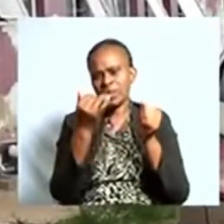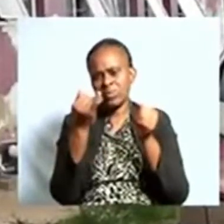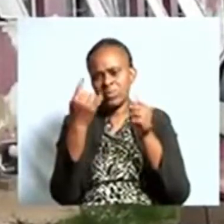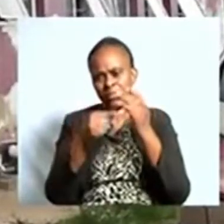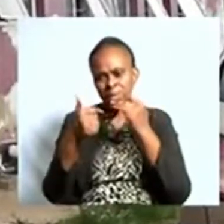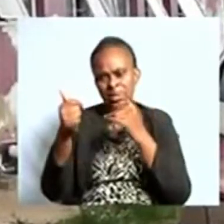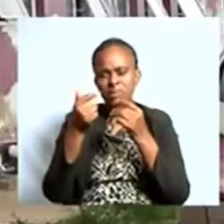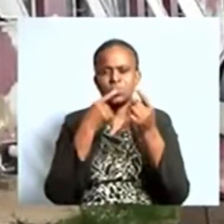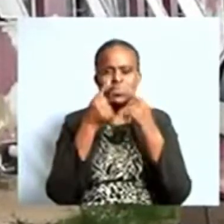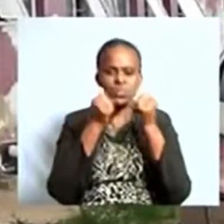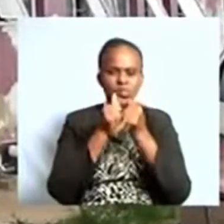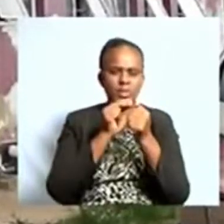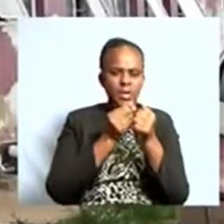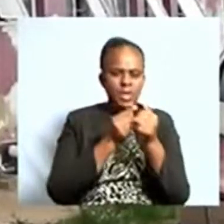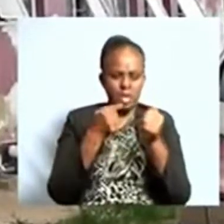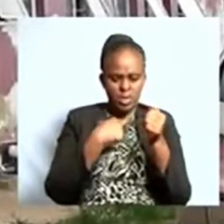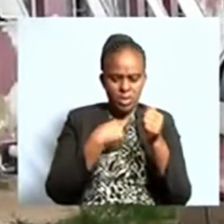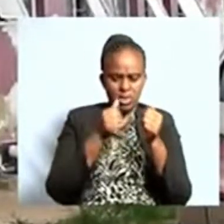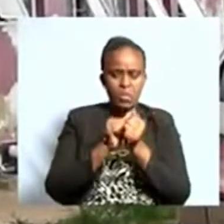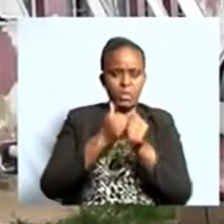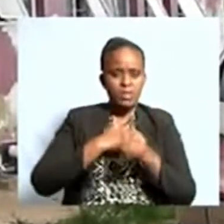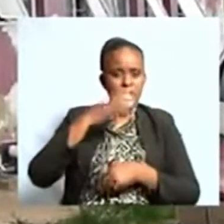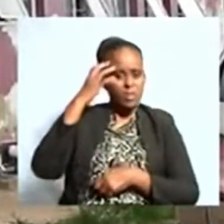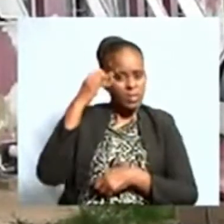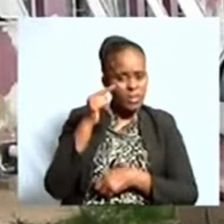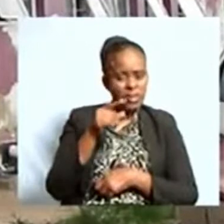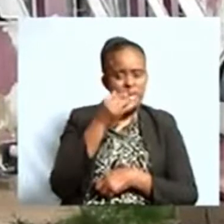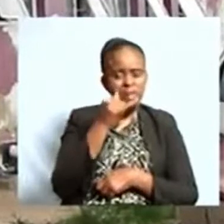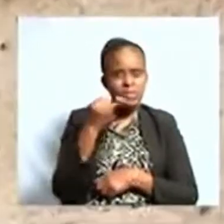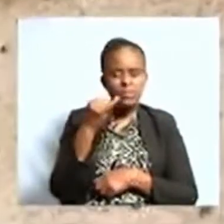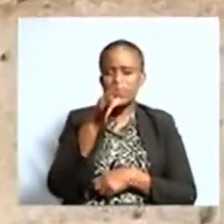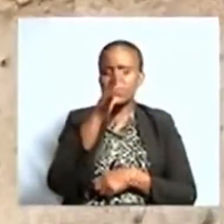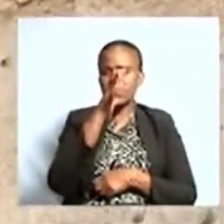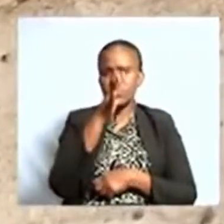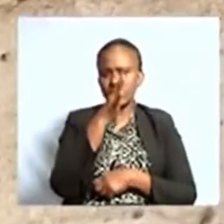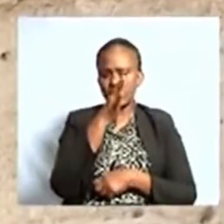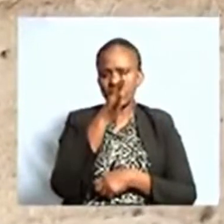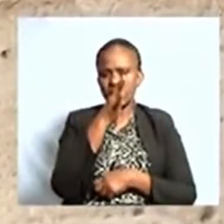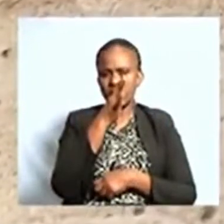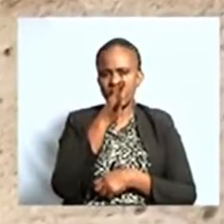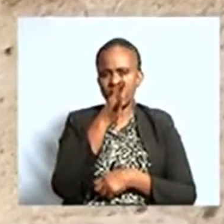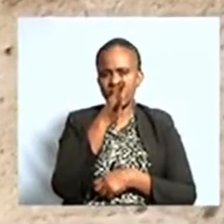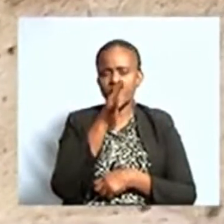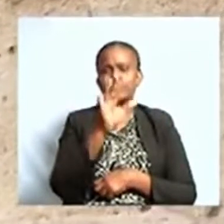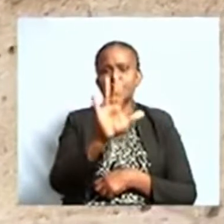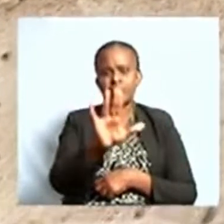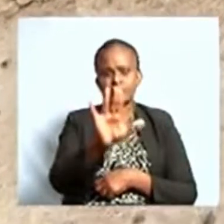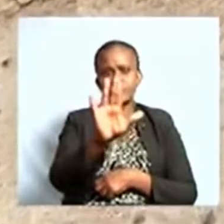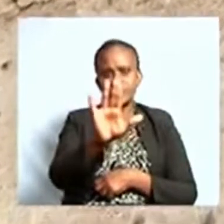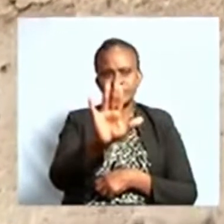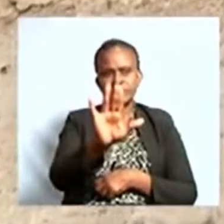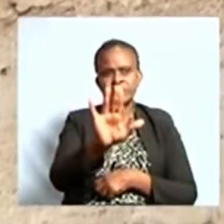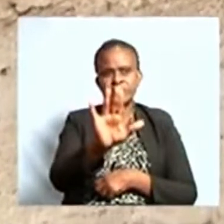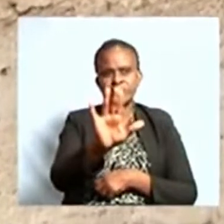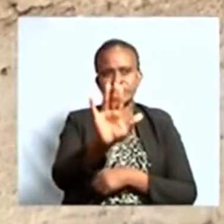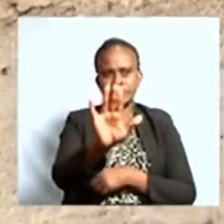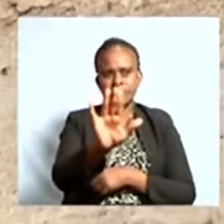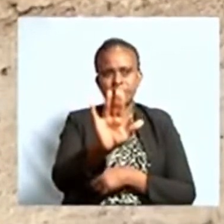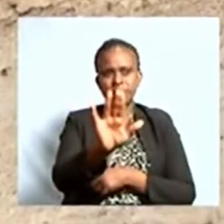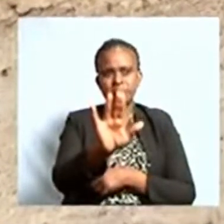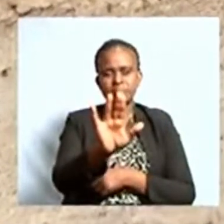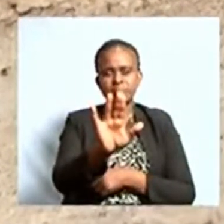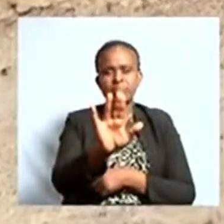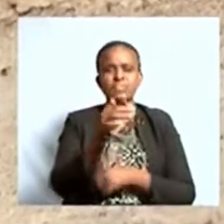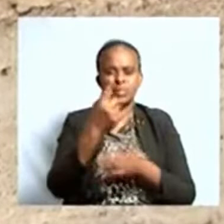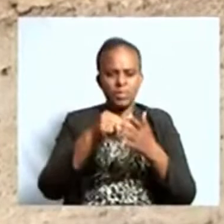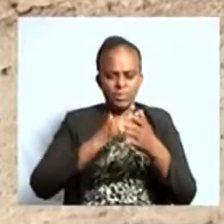raised with us, with me, with my office, was the issue of the mother's shelter. Okay. And okay. we have already taken that. So what